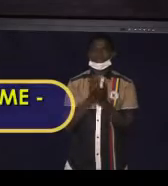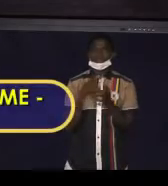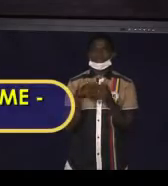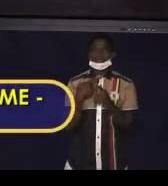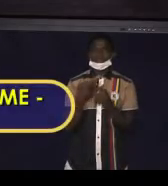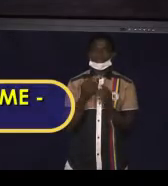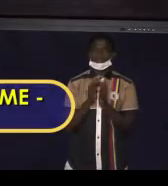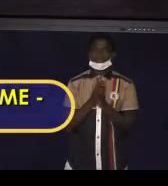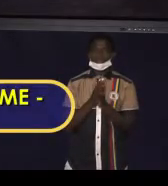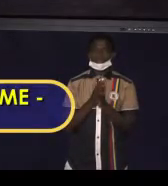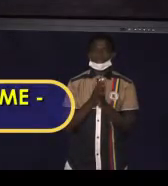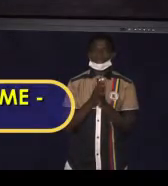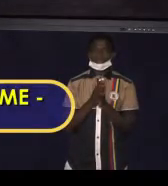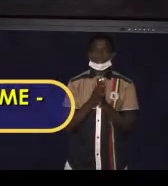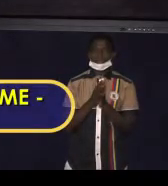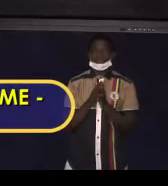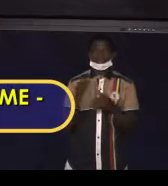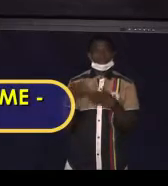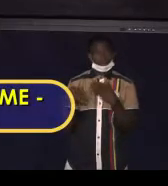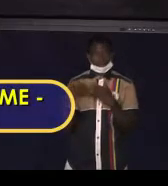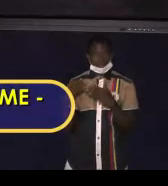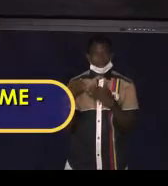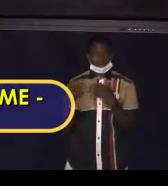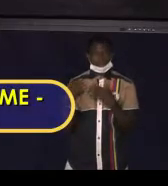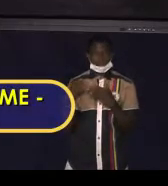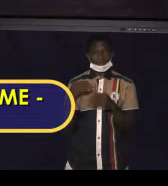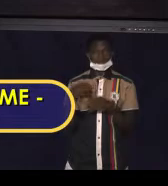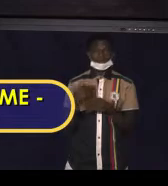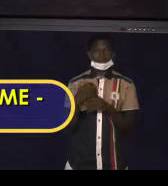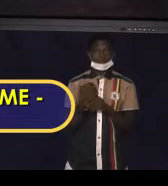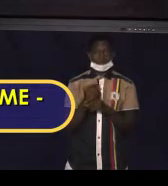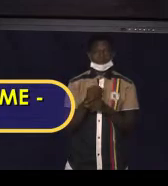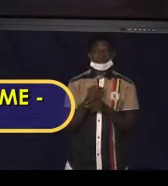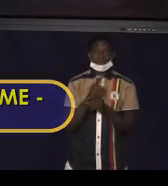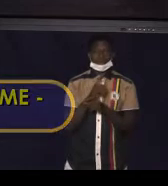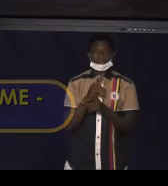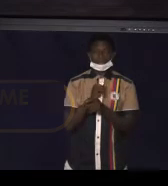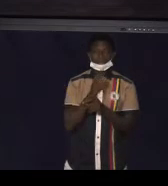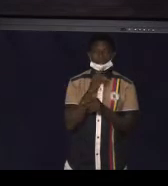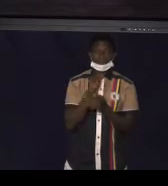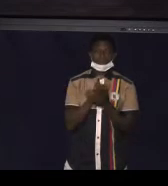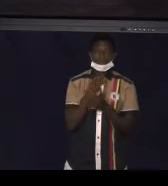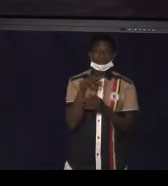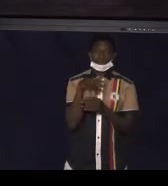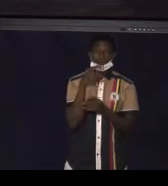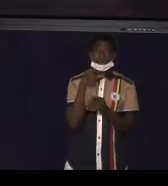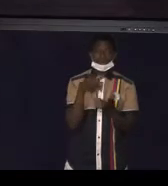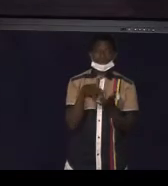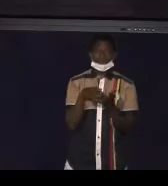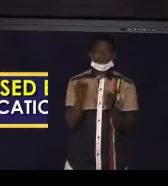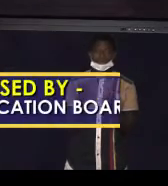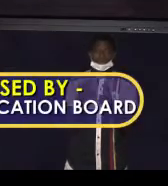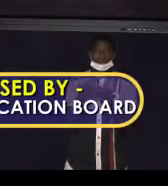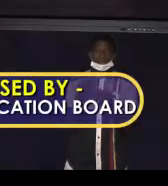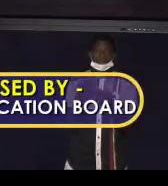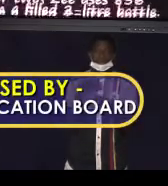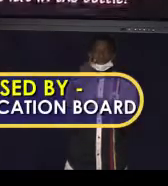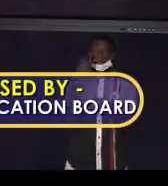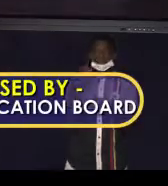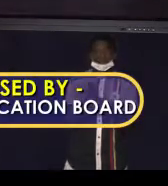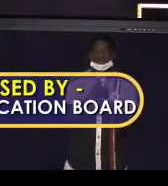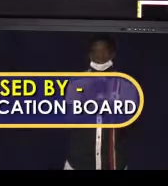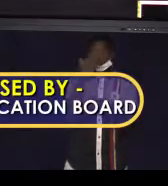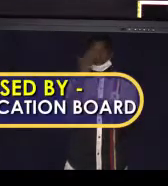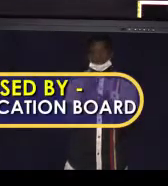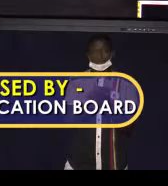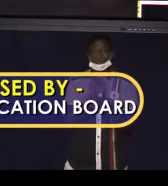Alrighty then. Progress made. Of course, I'm sure you found this very easy, because we know